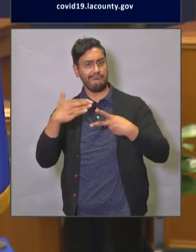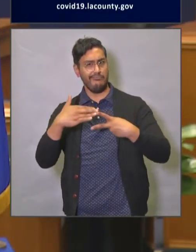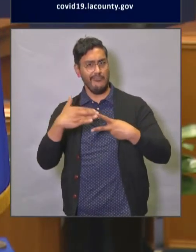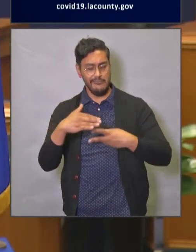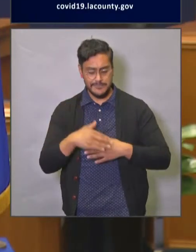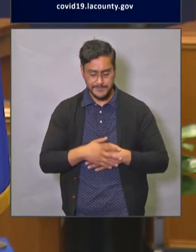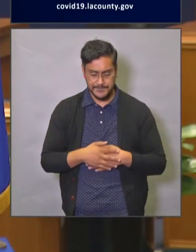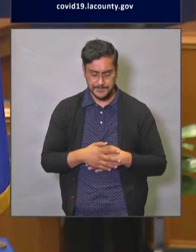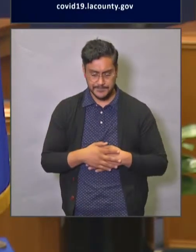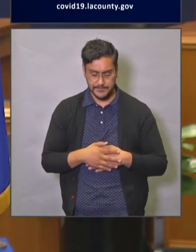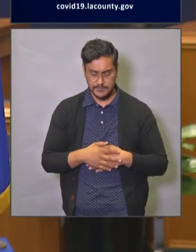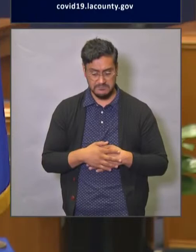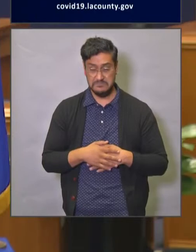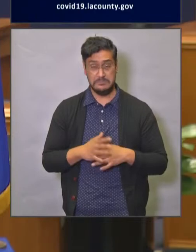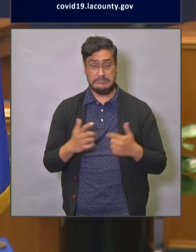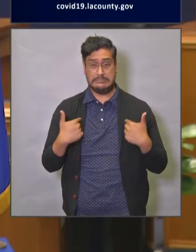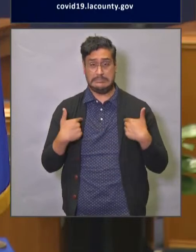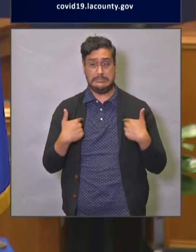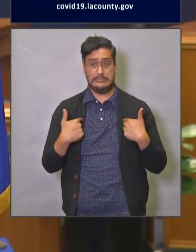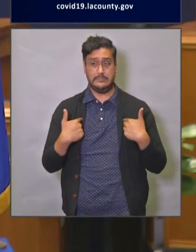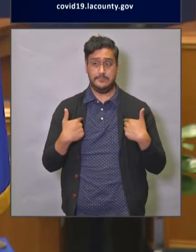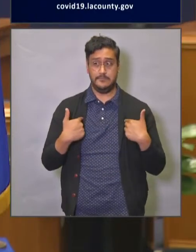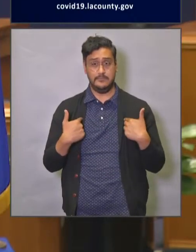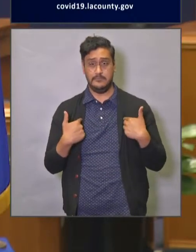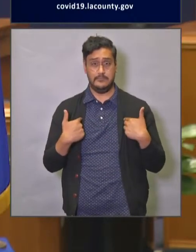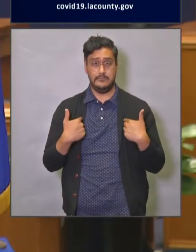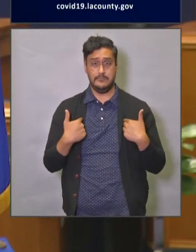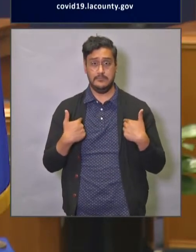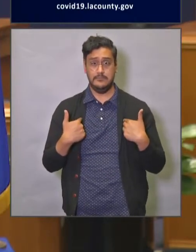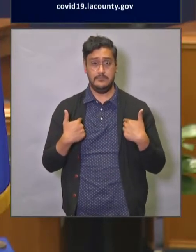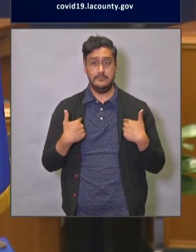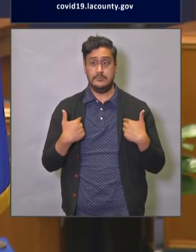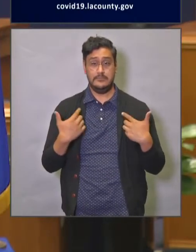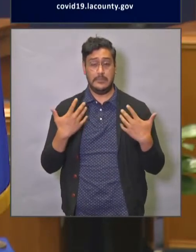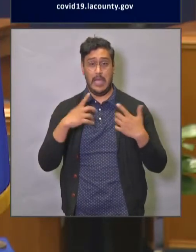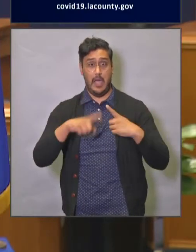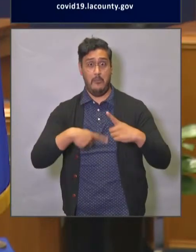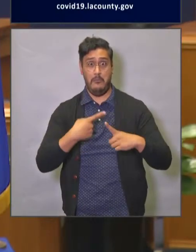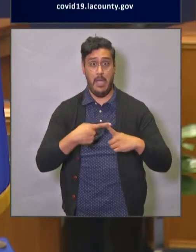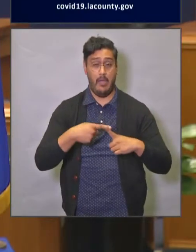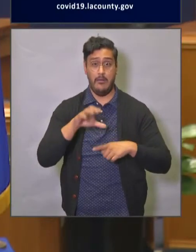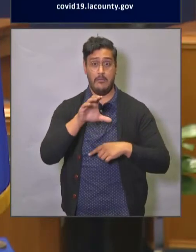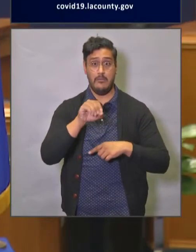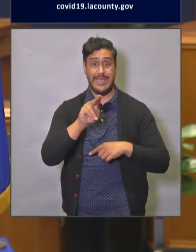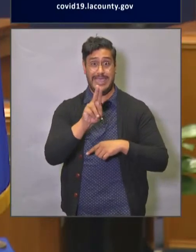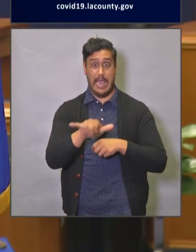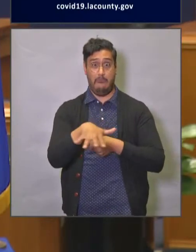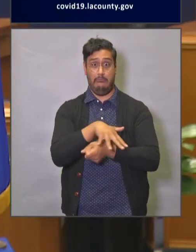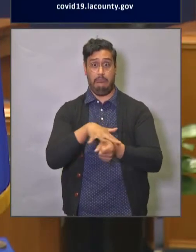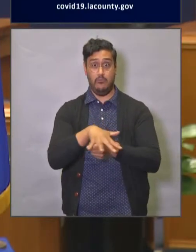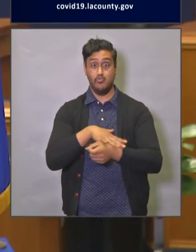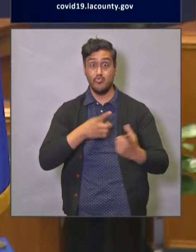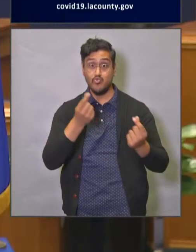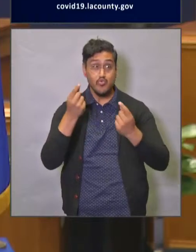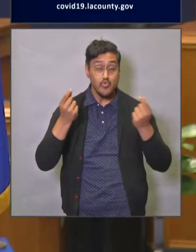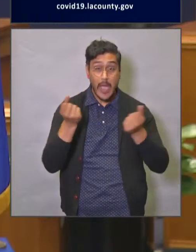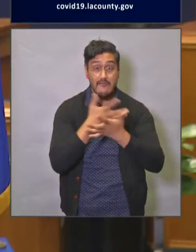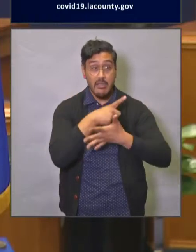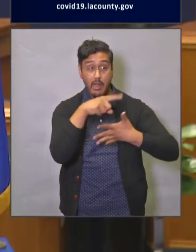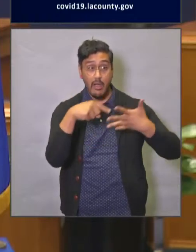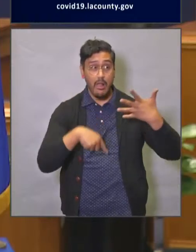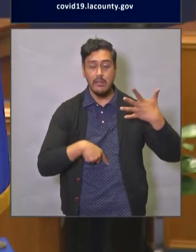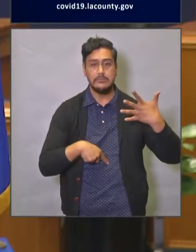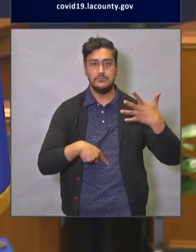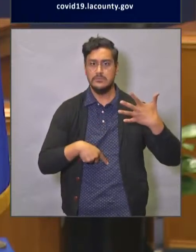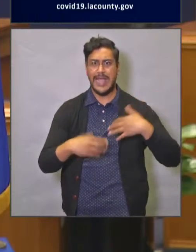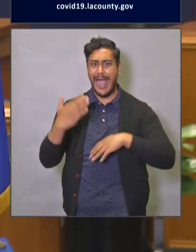not really the best person to necessarily respond about all that the county is doing. I know that they're working hard with our partners